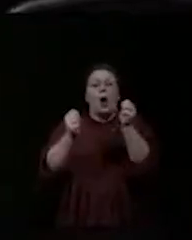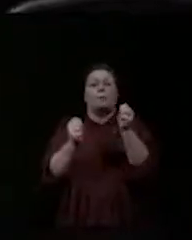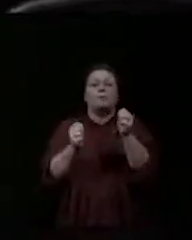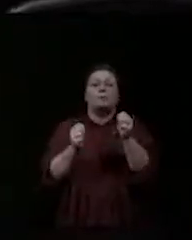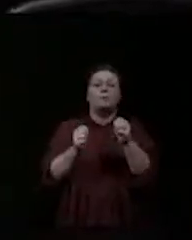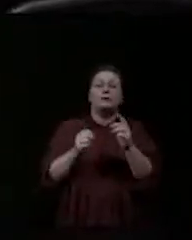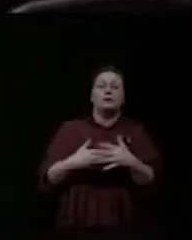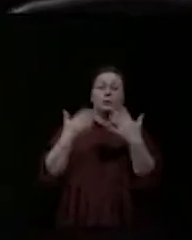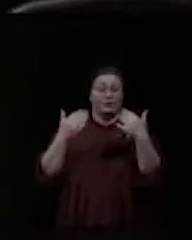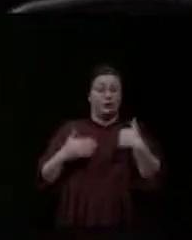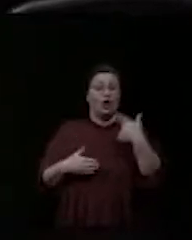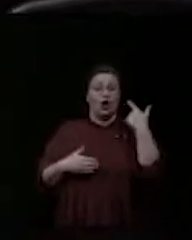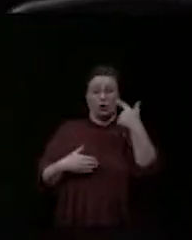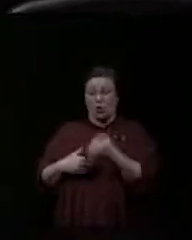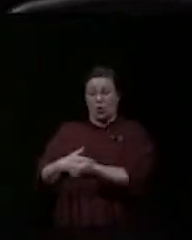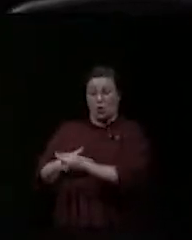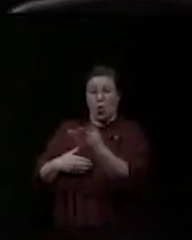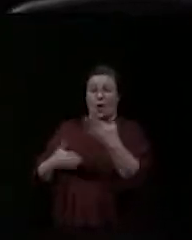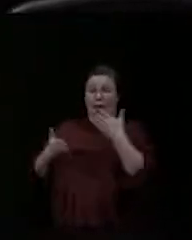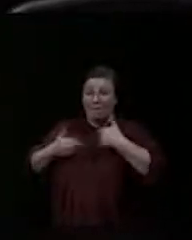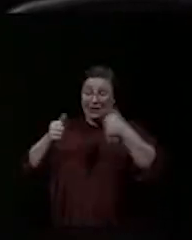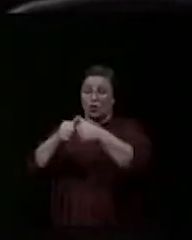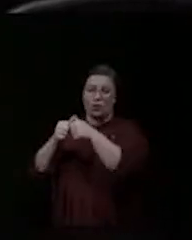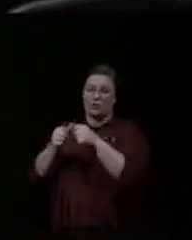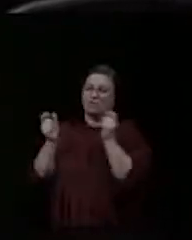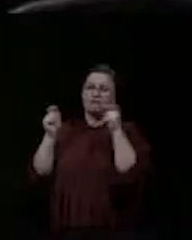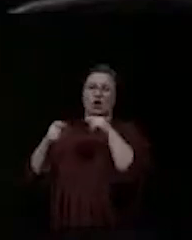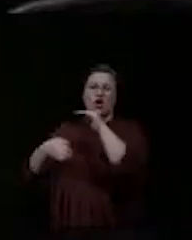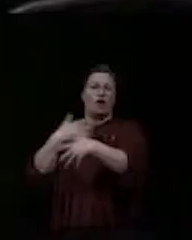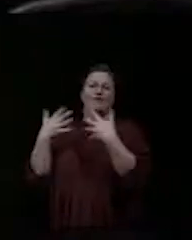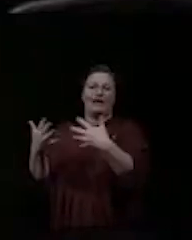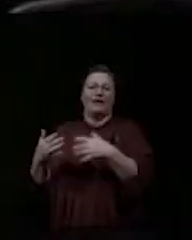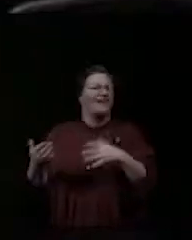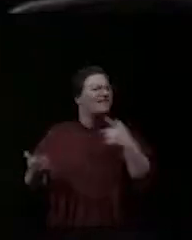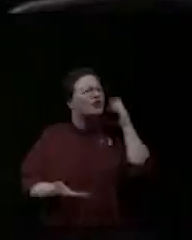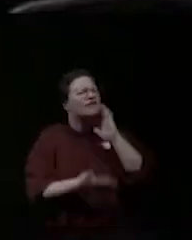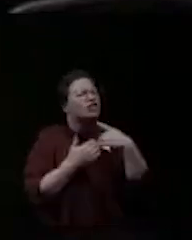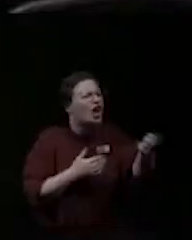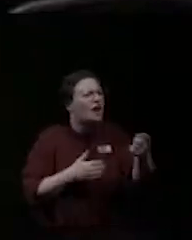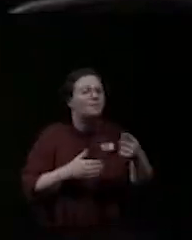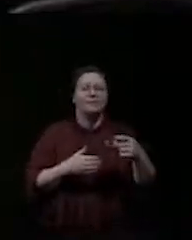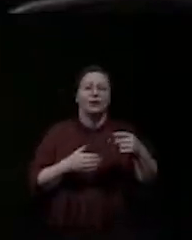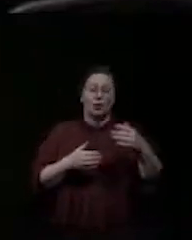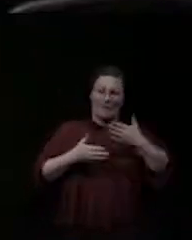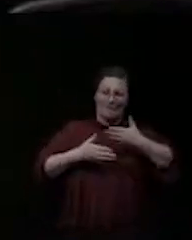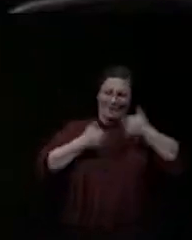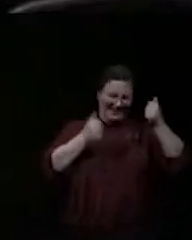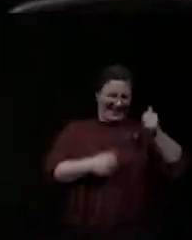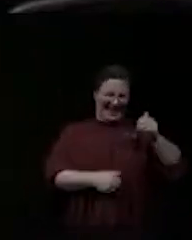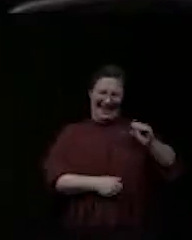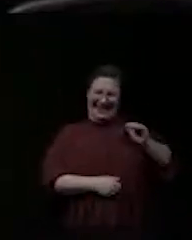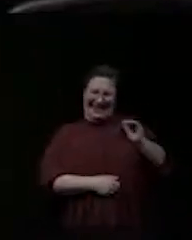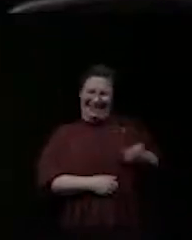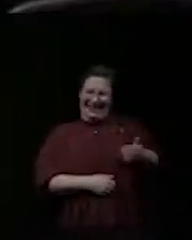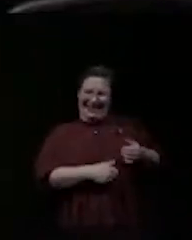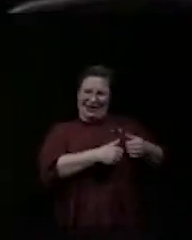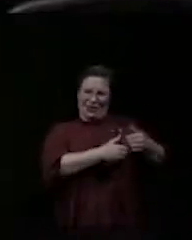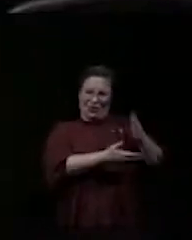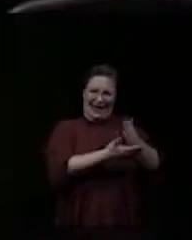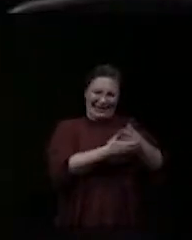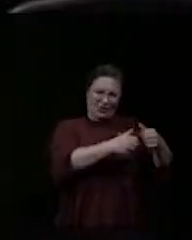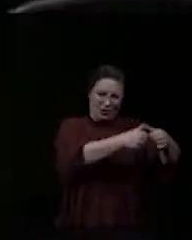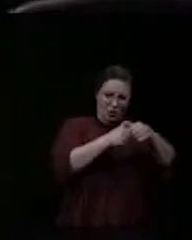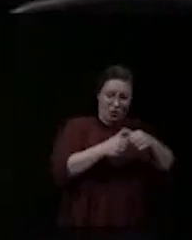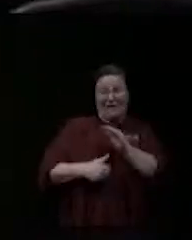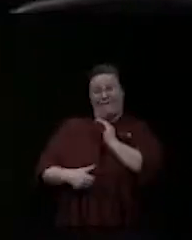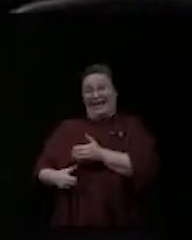might actually not survive because they were some of the best women's rights and girls' rights organizations in